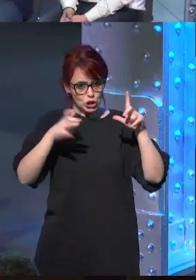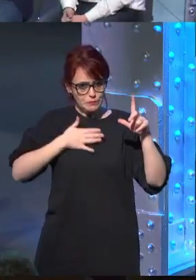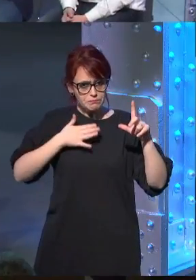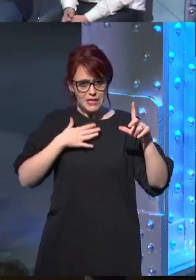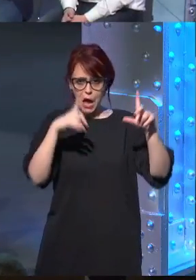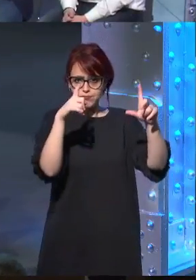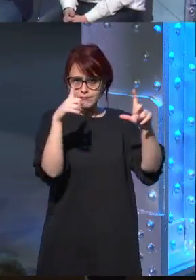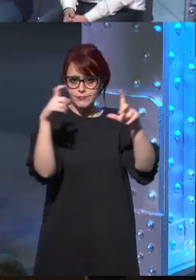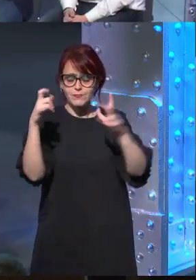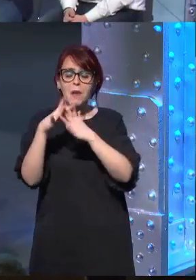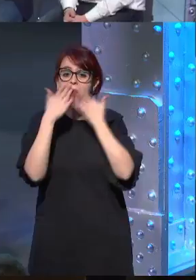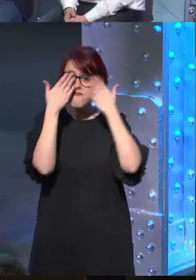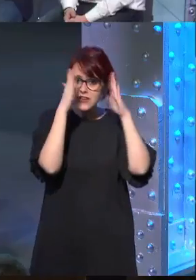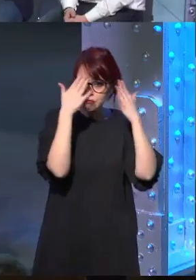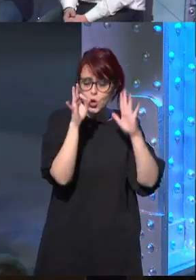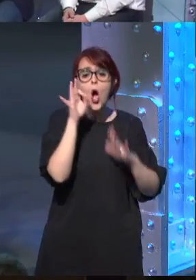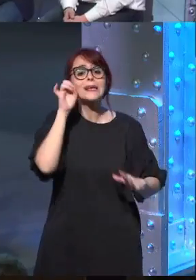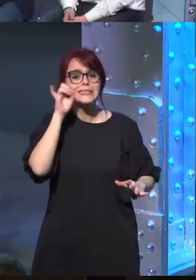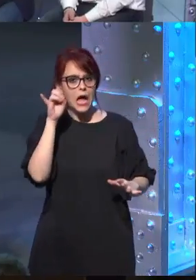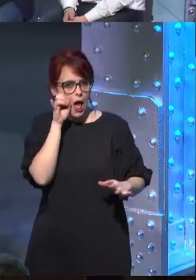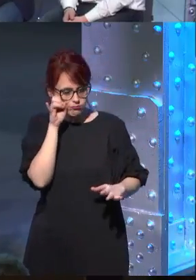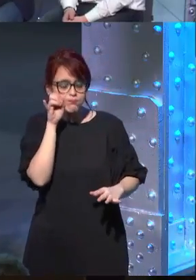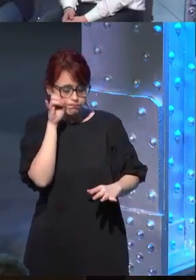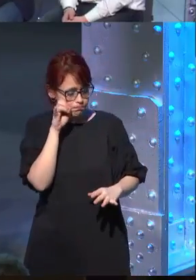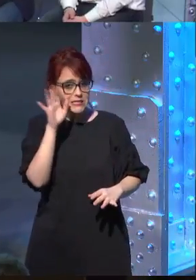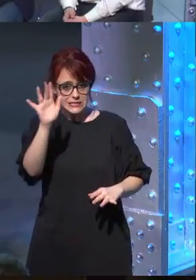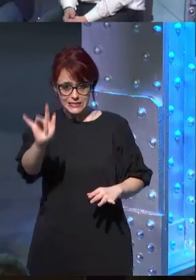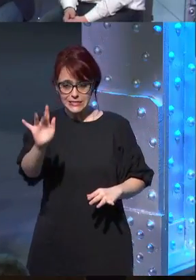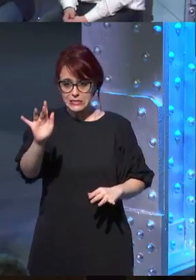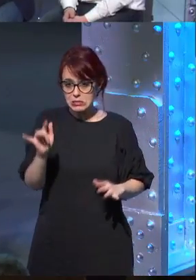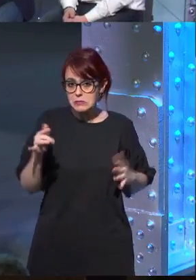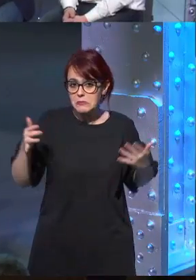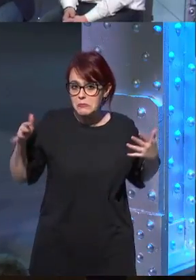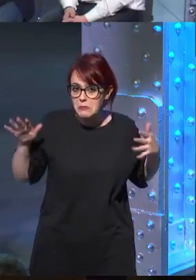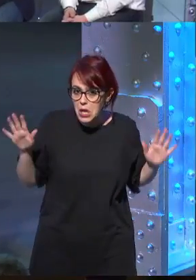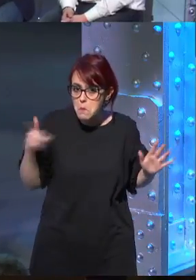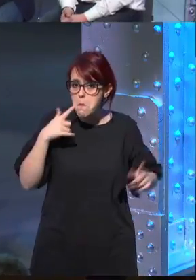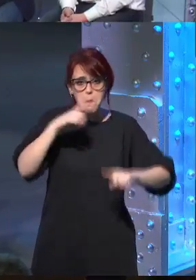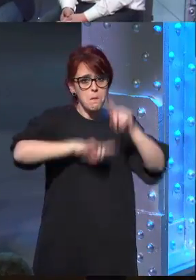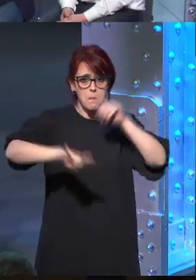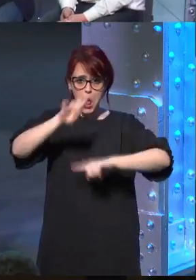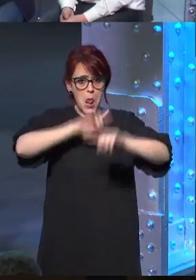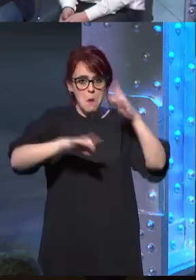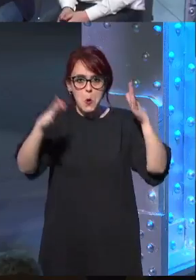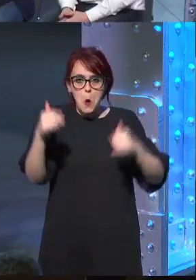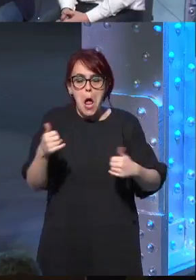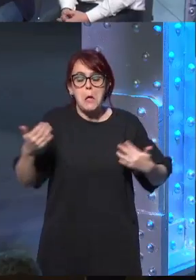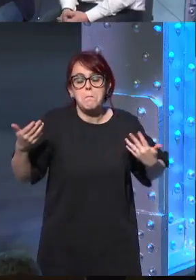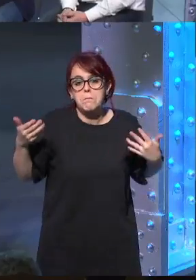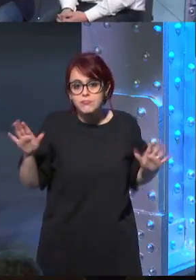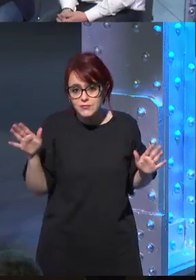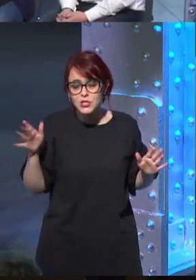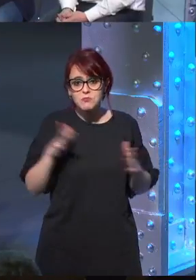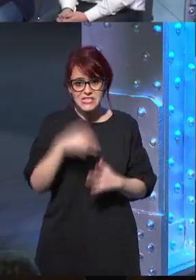My mother usually uploads pictures of mine. I don't know in Facebook, but she does it on Instagram. And I have no